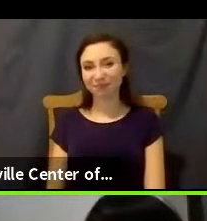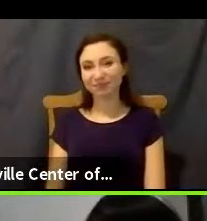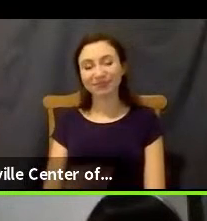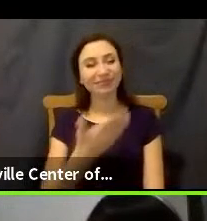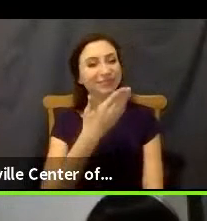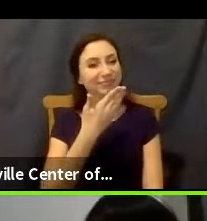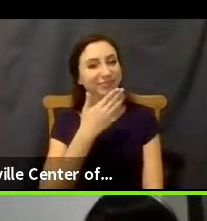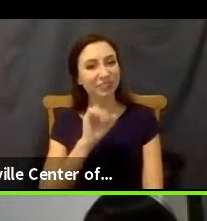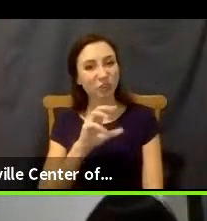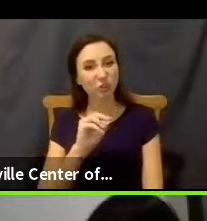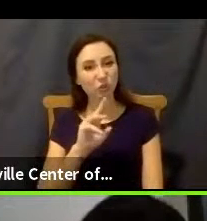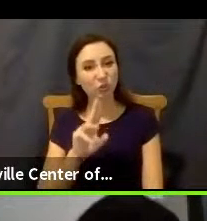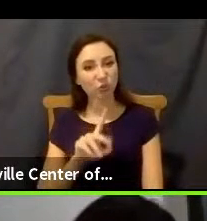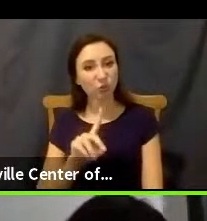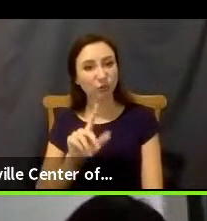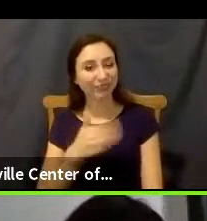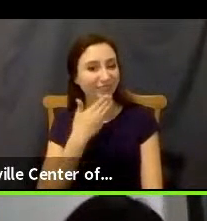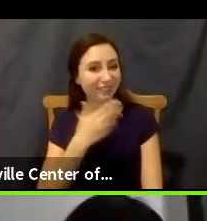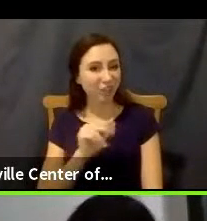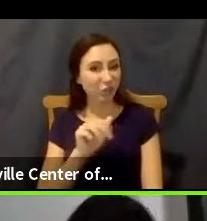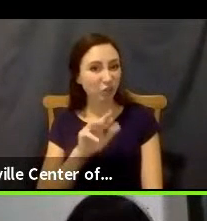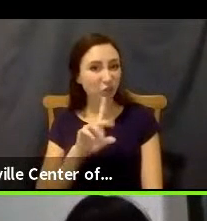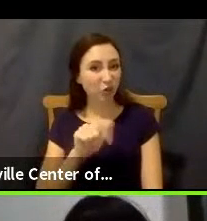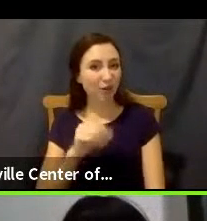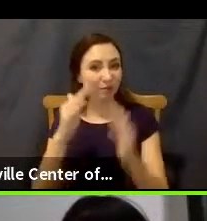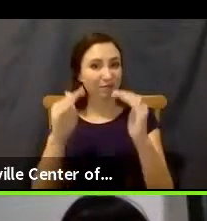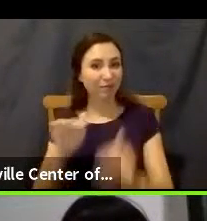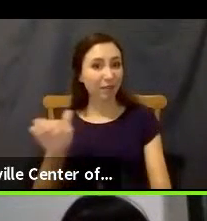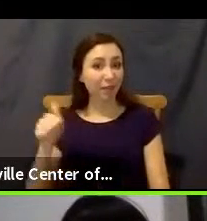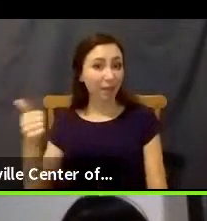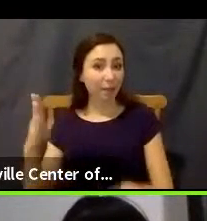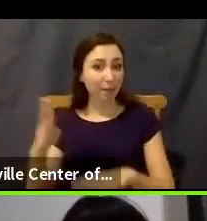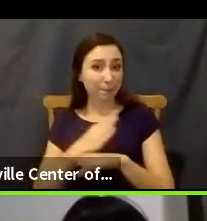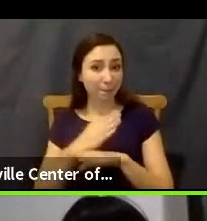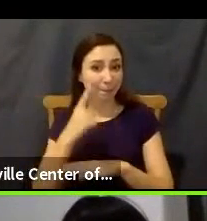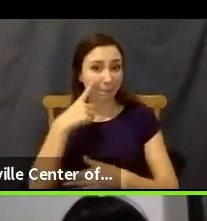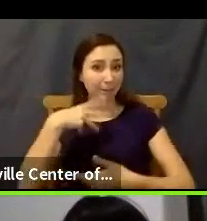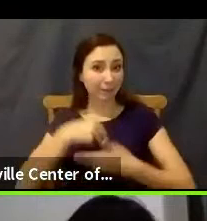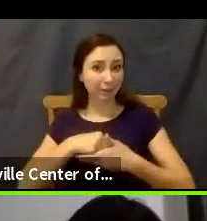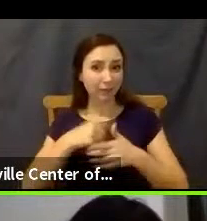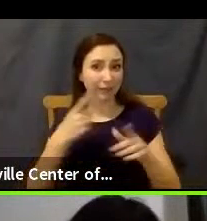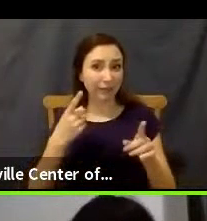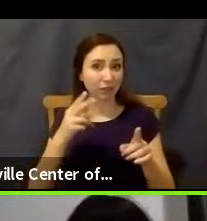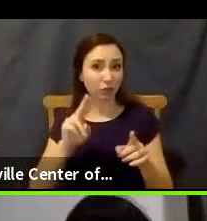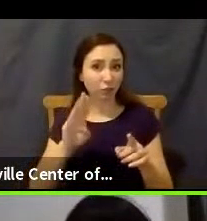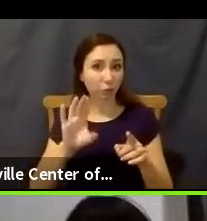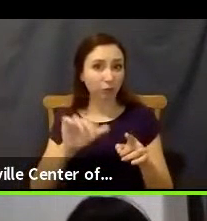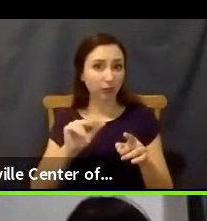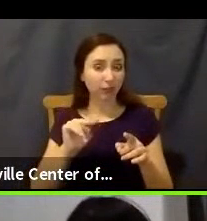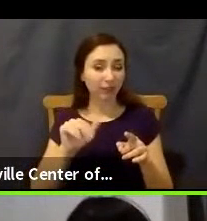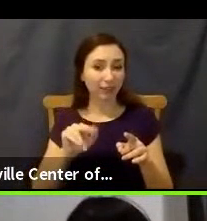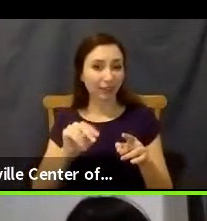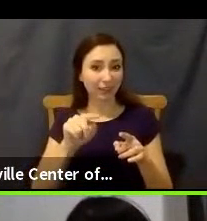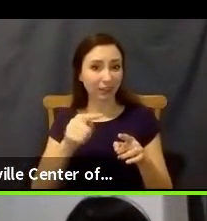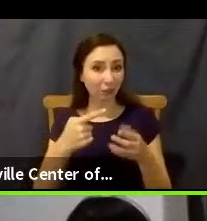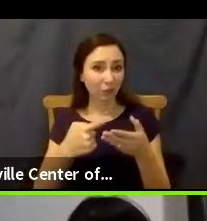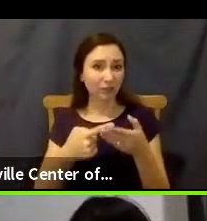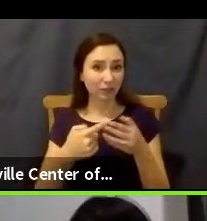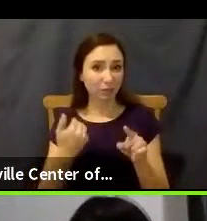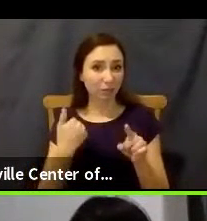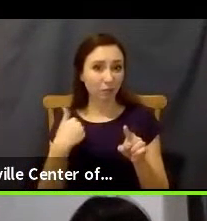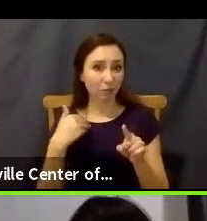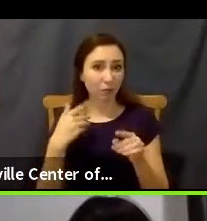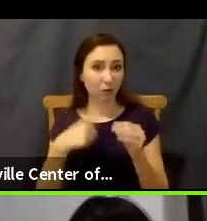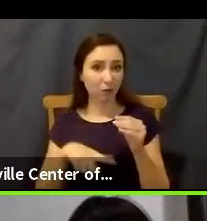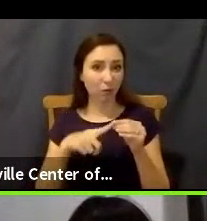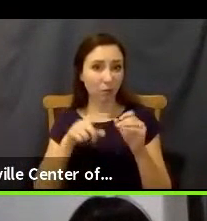Narda. So now we are on to other business, which I think includes what Dr. Buchanan referred to about possible